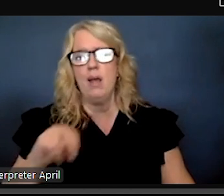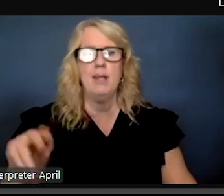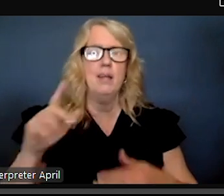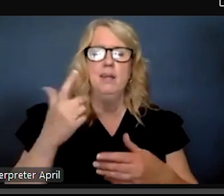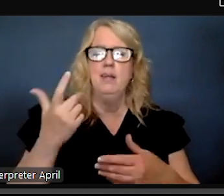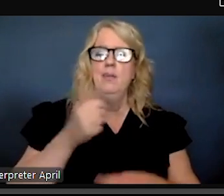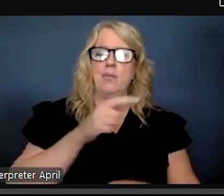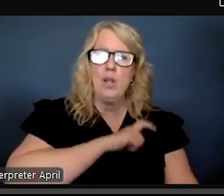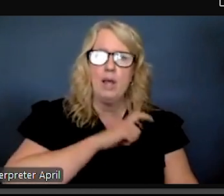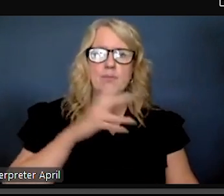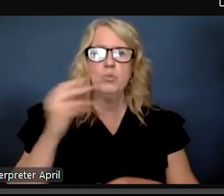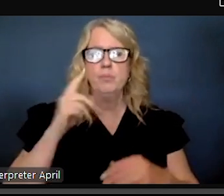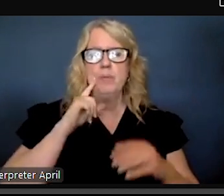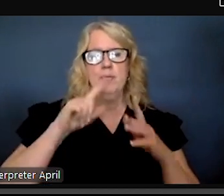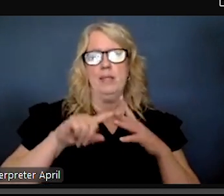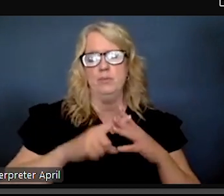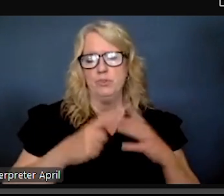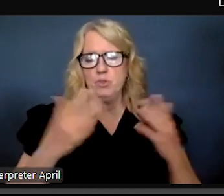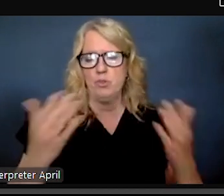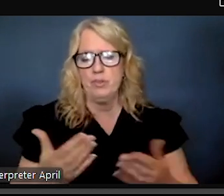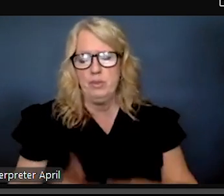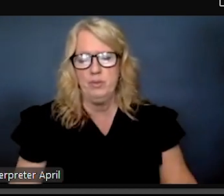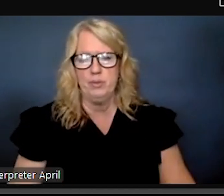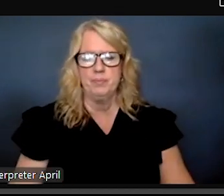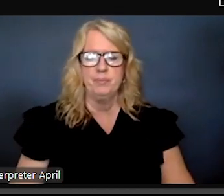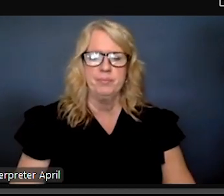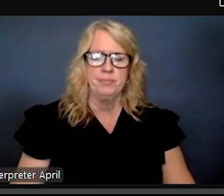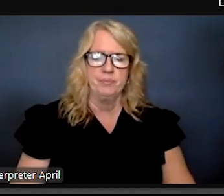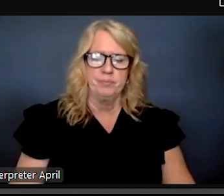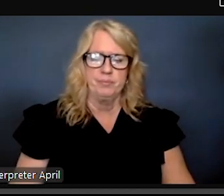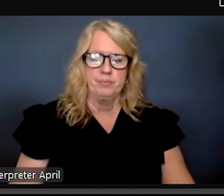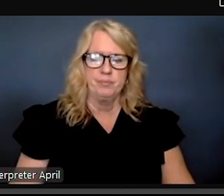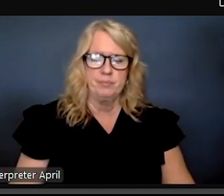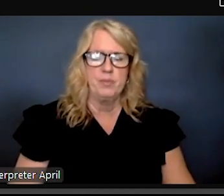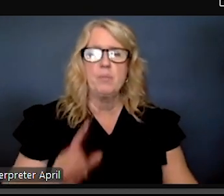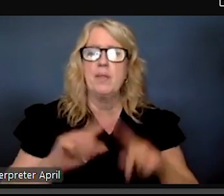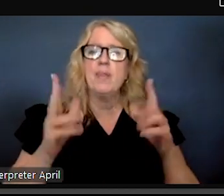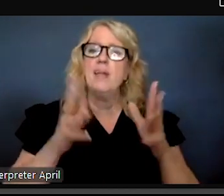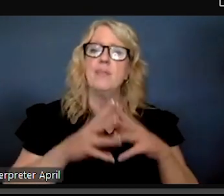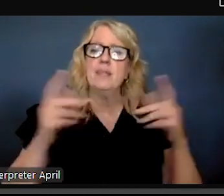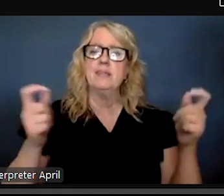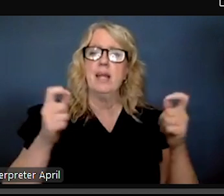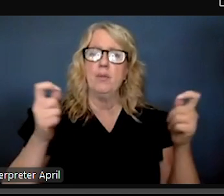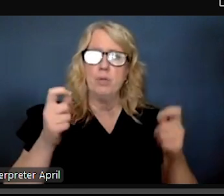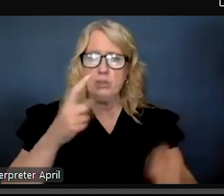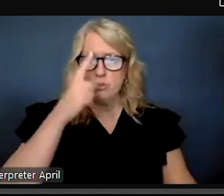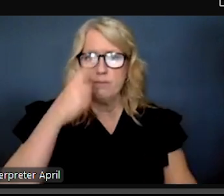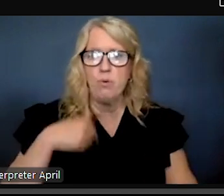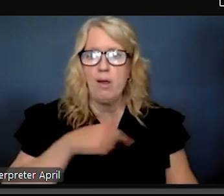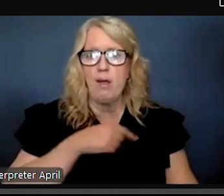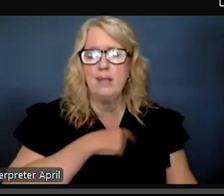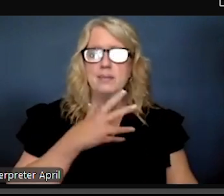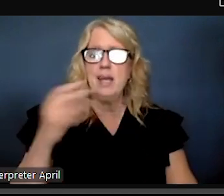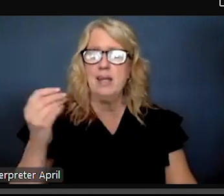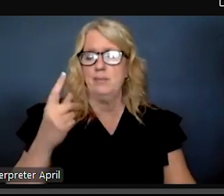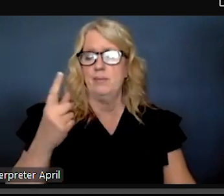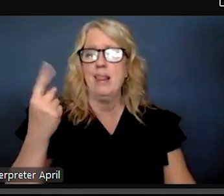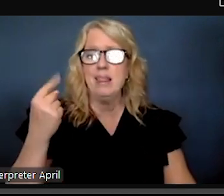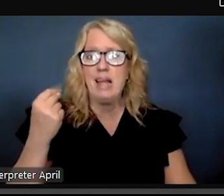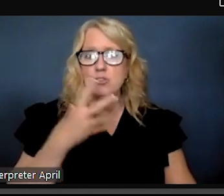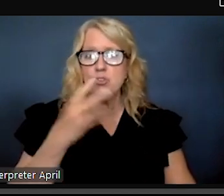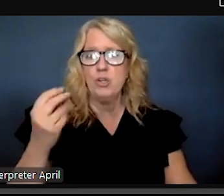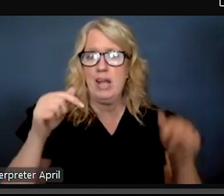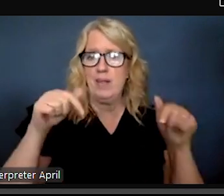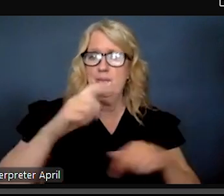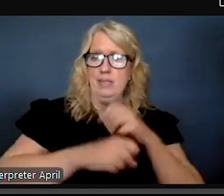that we hope starts here by the end of the year. But that's a celebration for us. And, last year and this year,